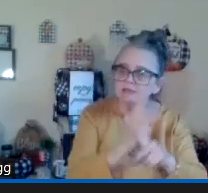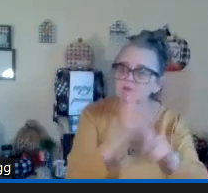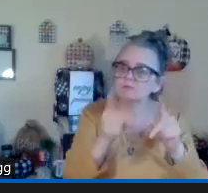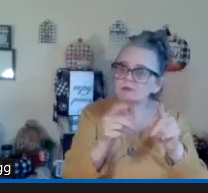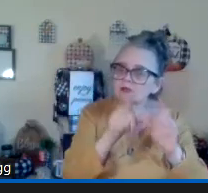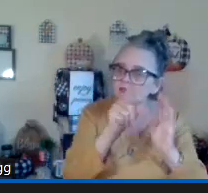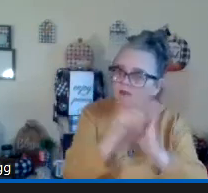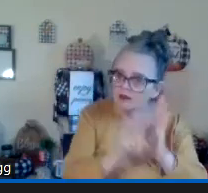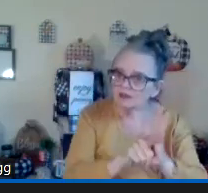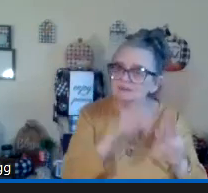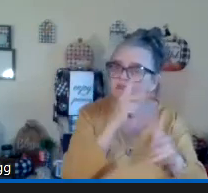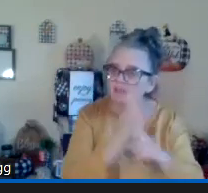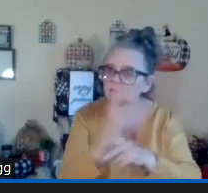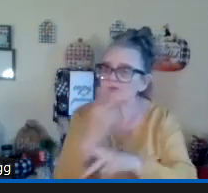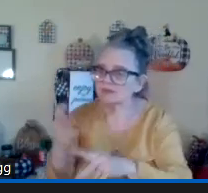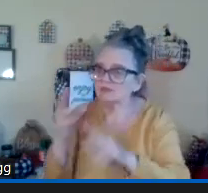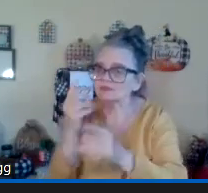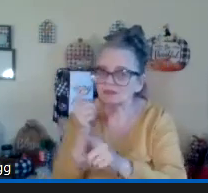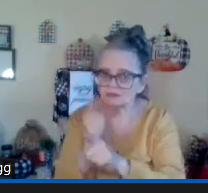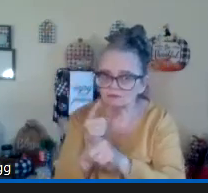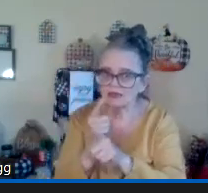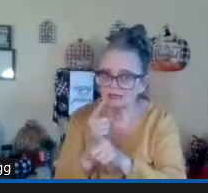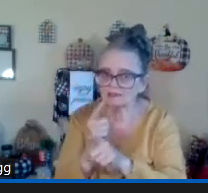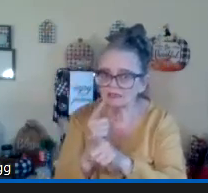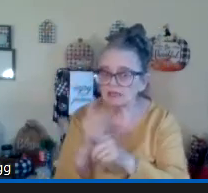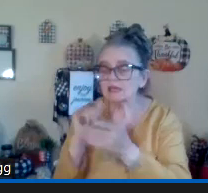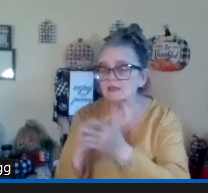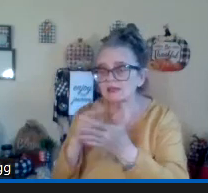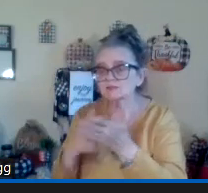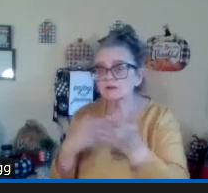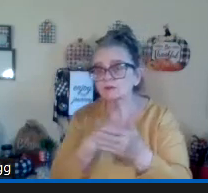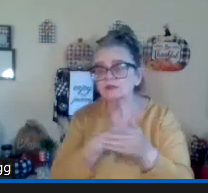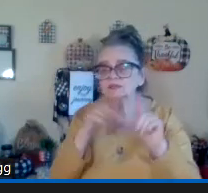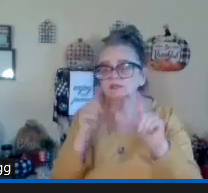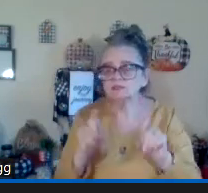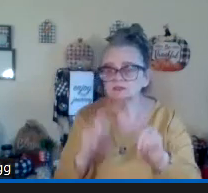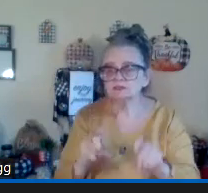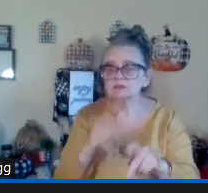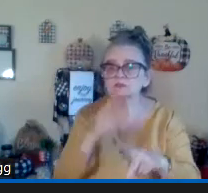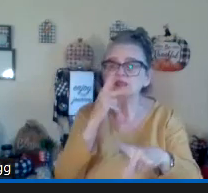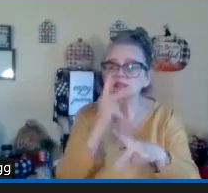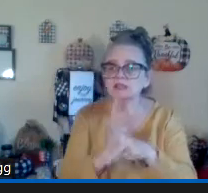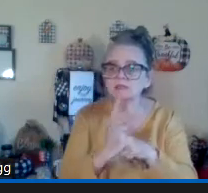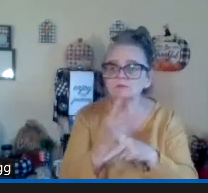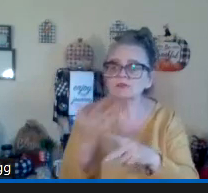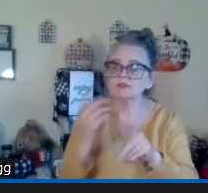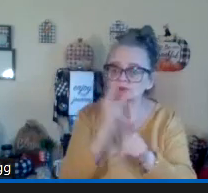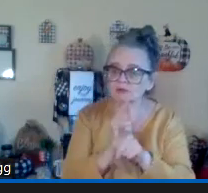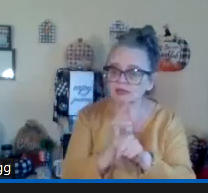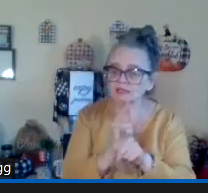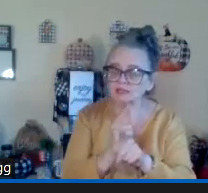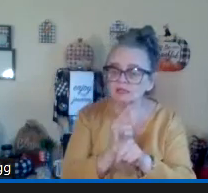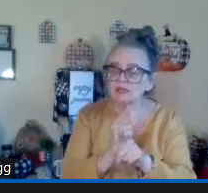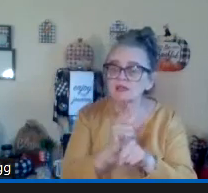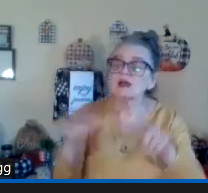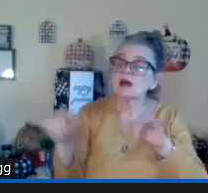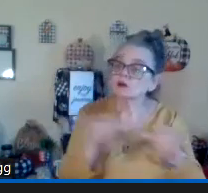to keep the laws, keep things right. And that's what we need to do, is we need to keep things